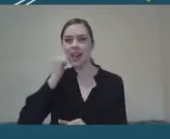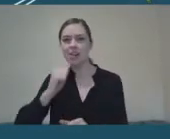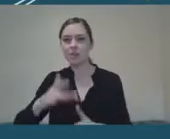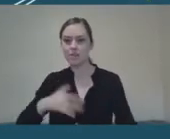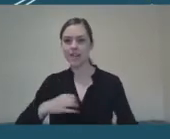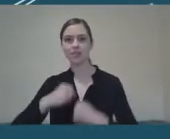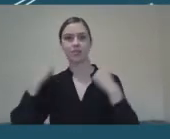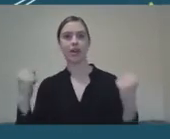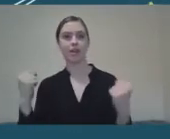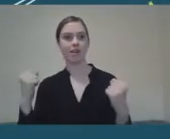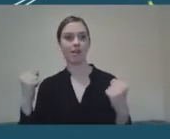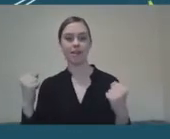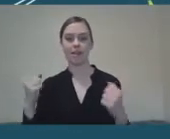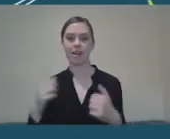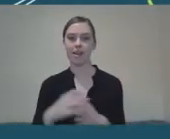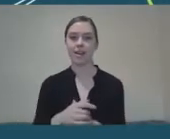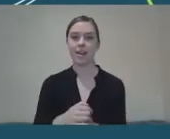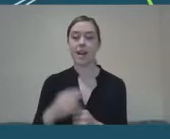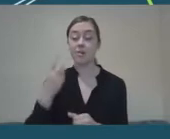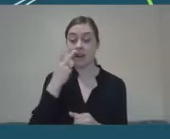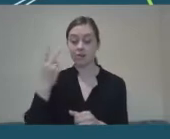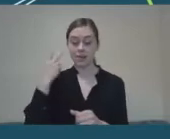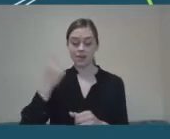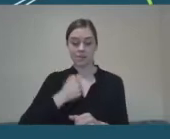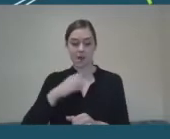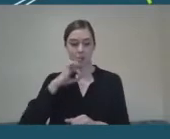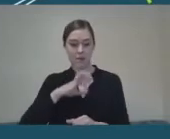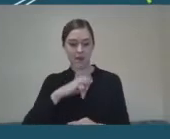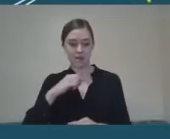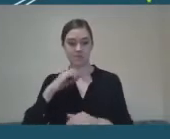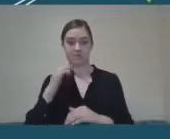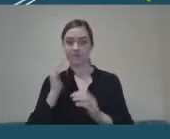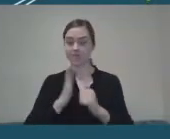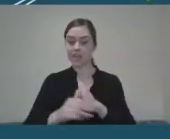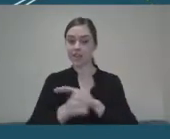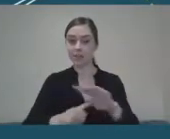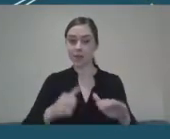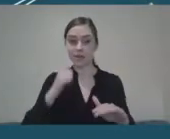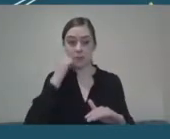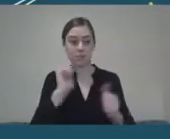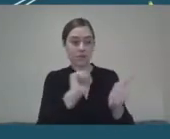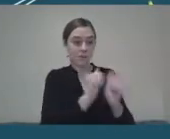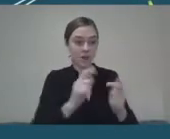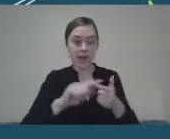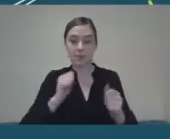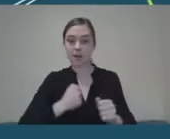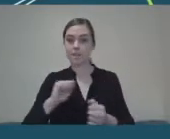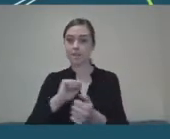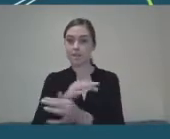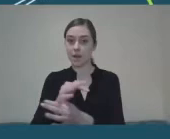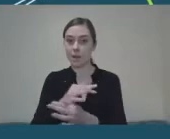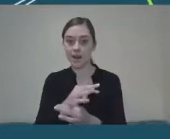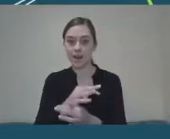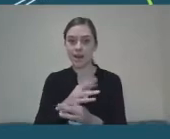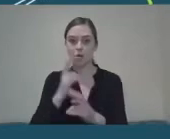And as I reflected on the privilege that I've experienced because of my sport and my family, I realized that I have